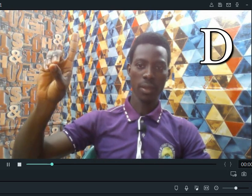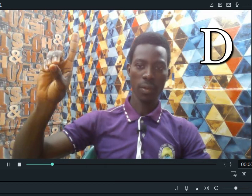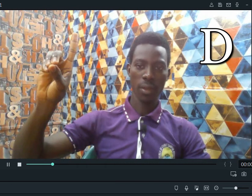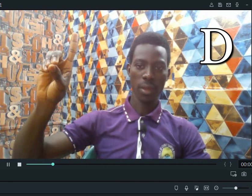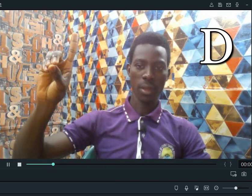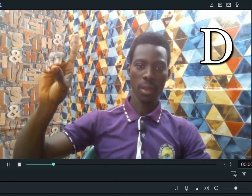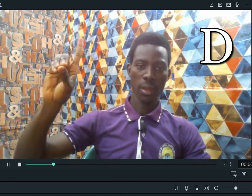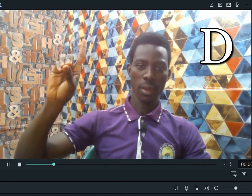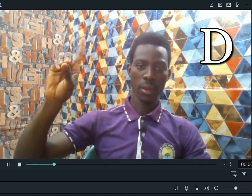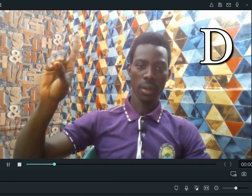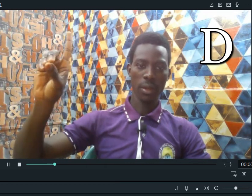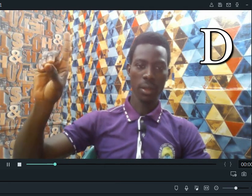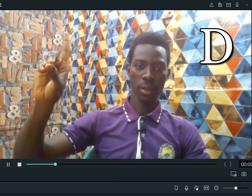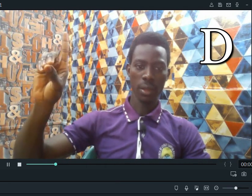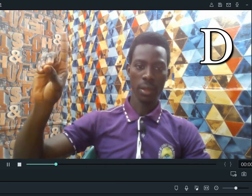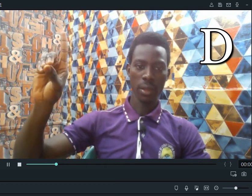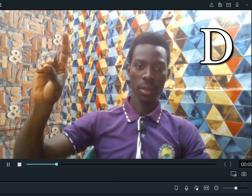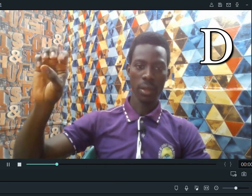D,